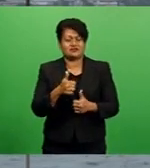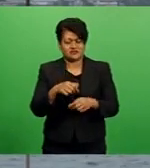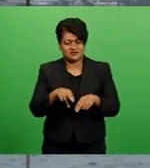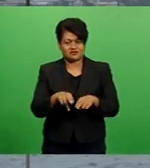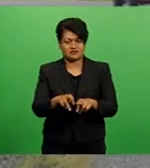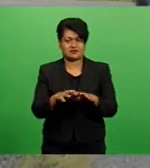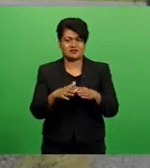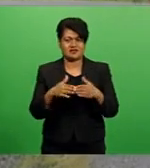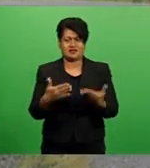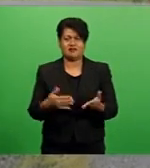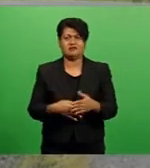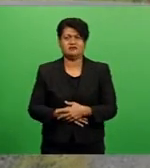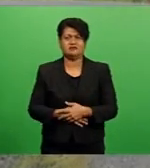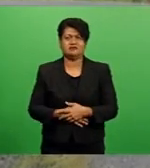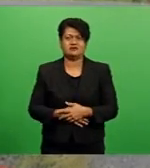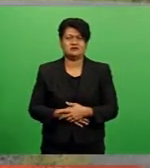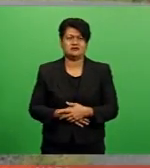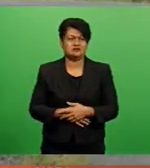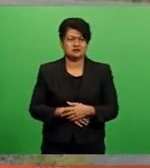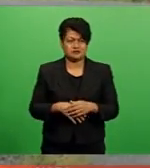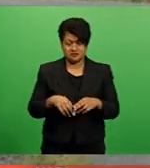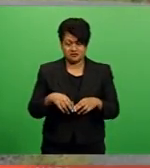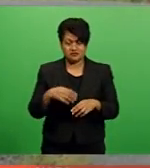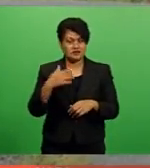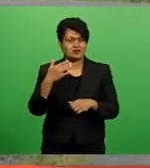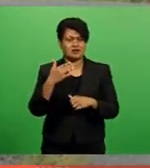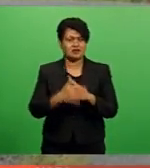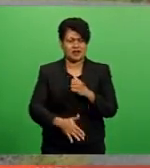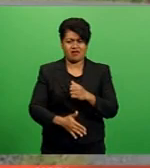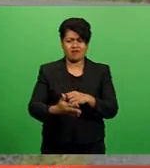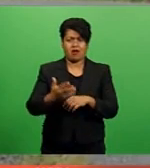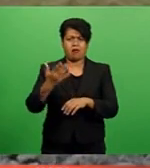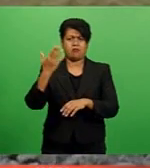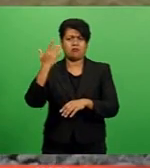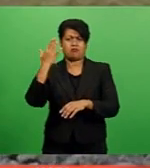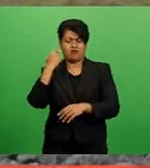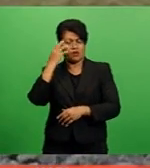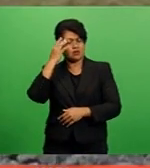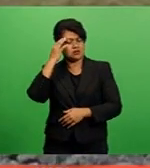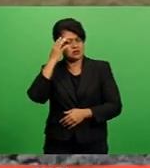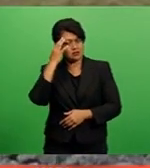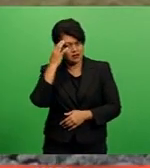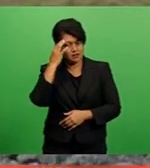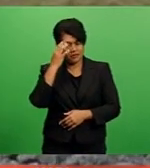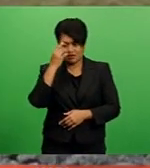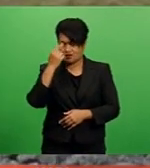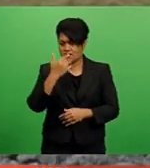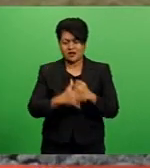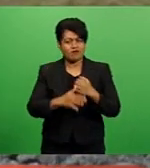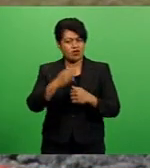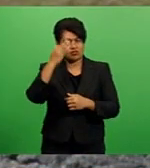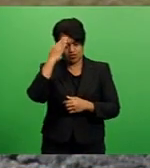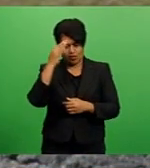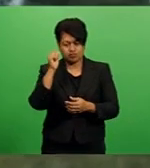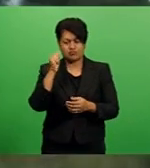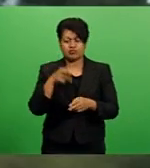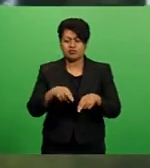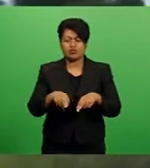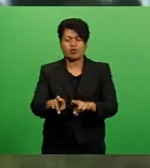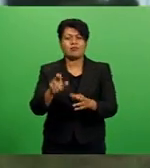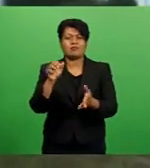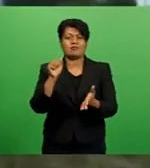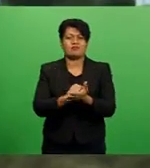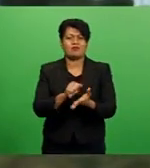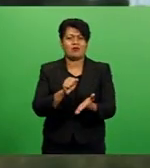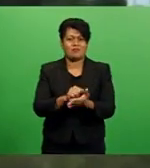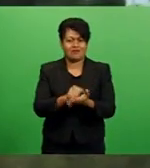Naikaso. Never in their wildest dream did these residents think that at least part of the Nosori Highlands